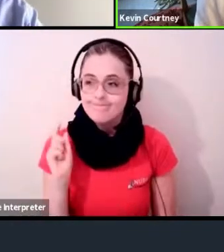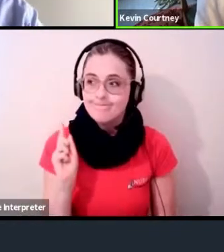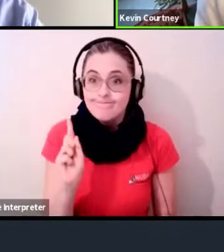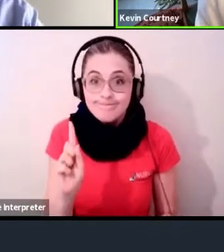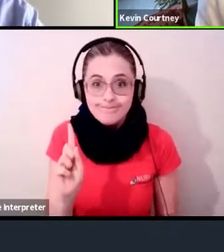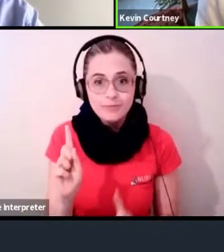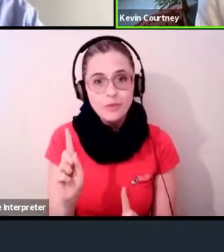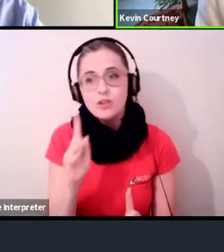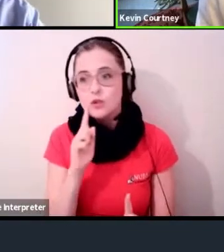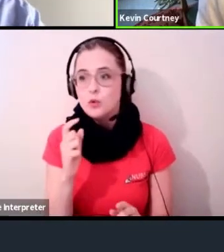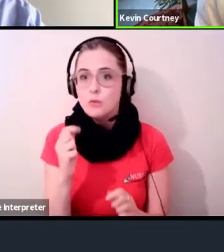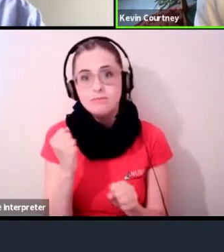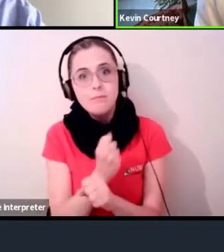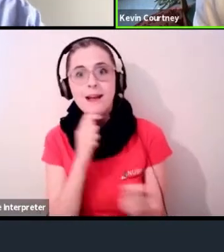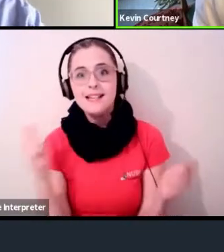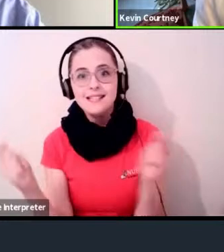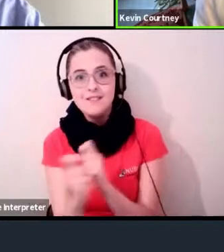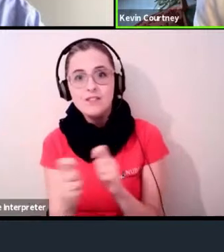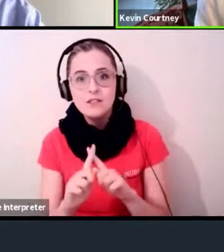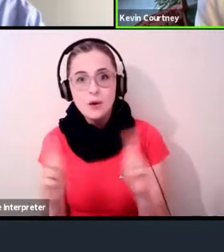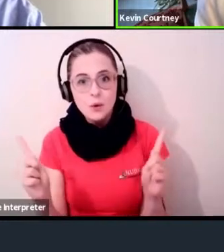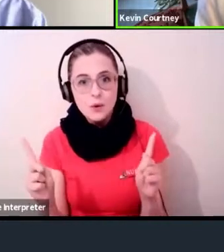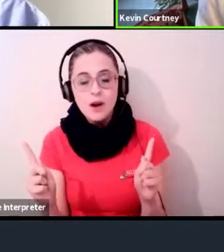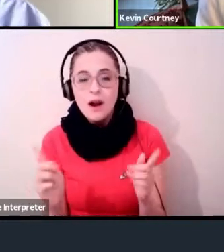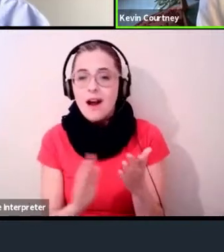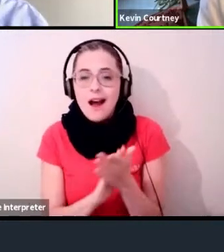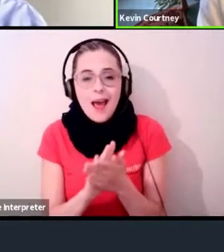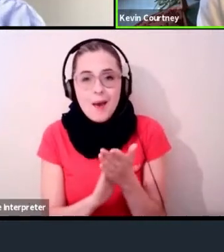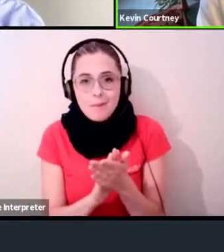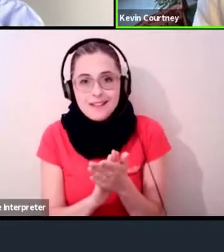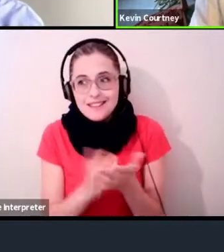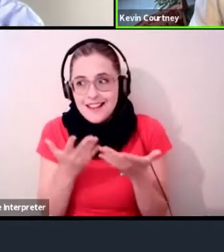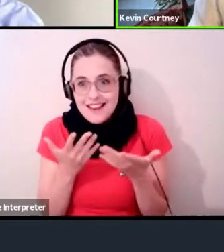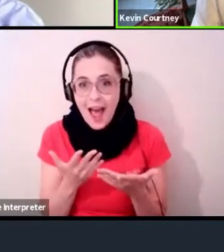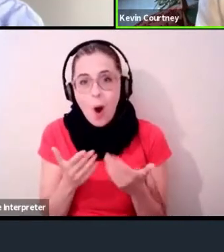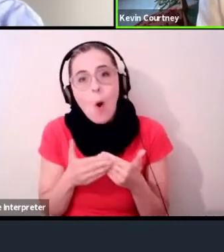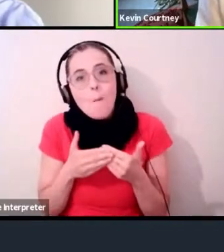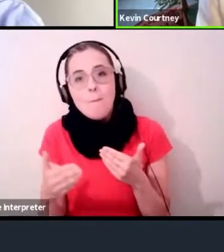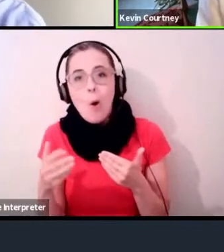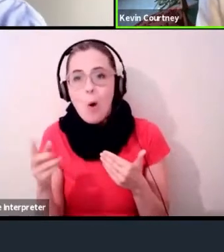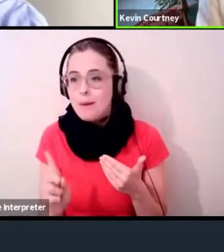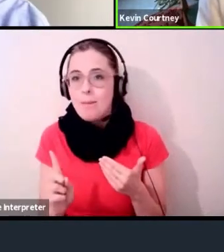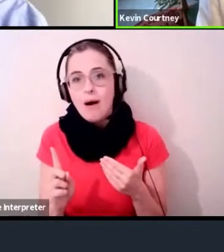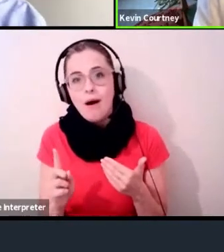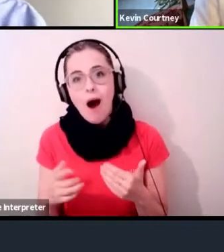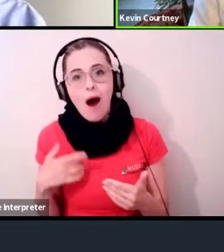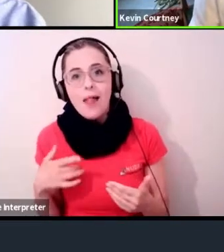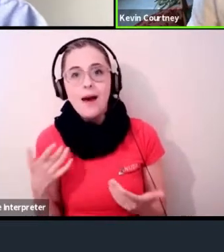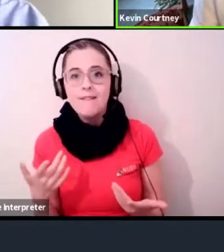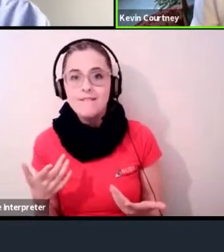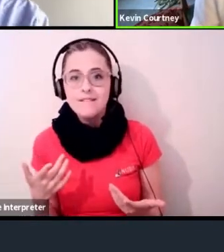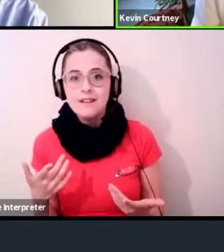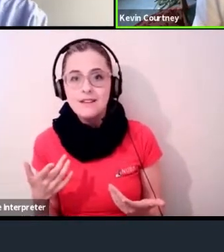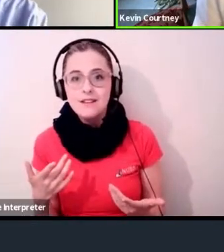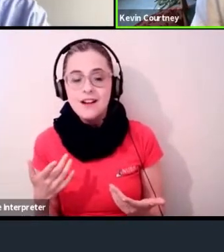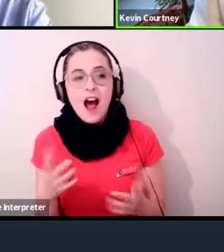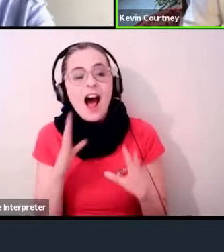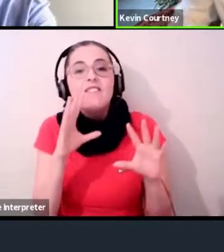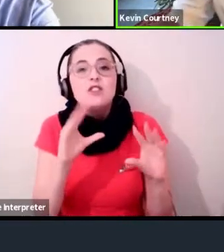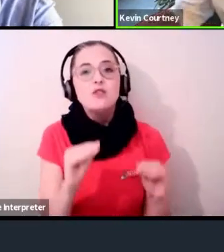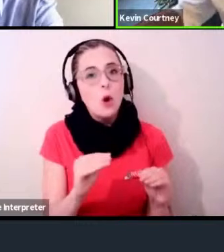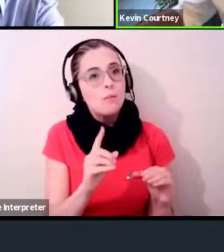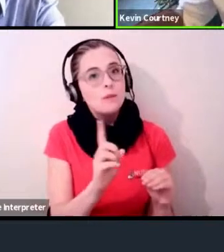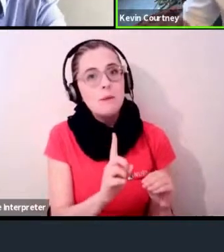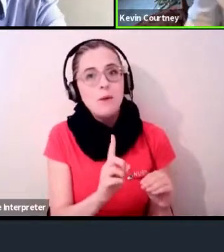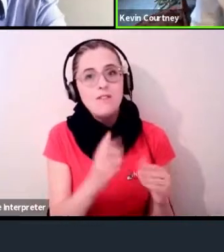that, have kept some people alive who would have died, have stopped some people getting long COVID who would have got long COVID.